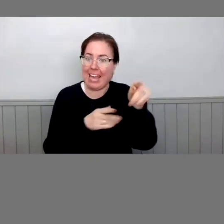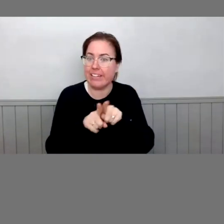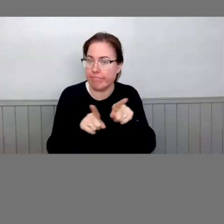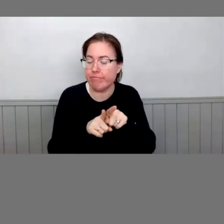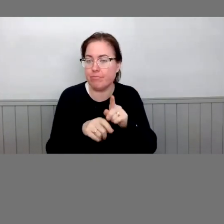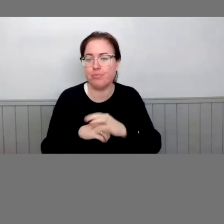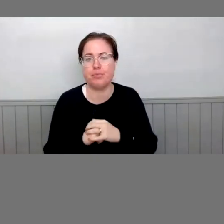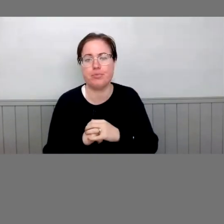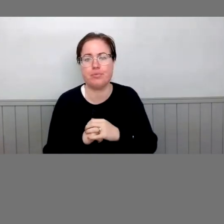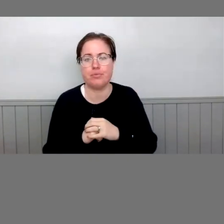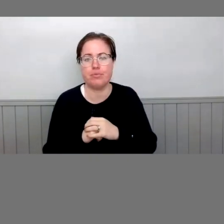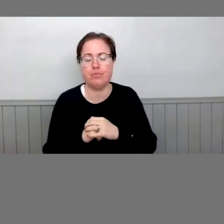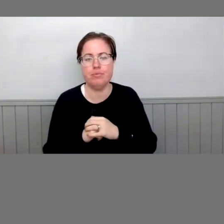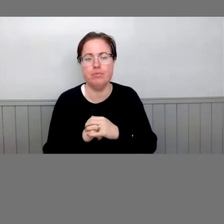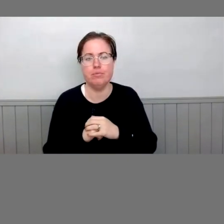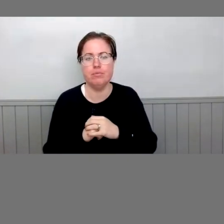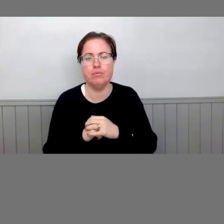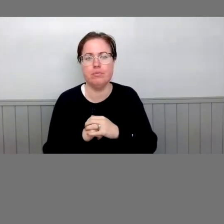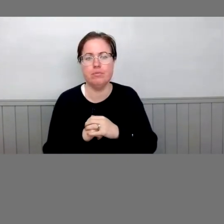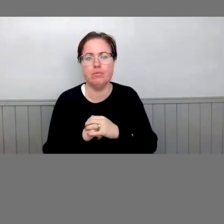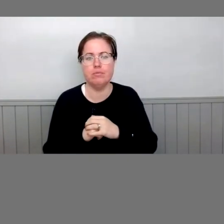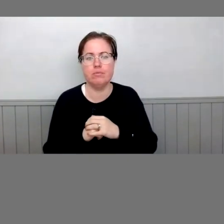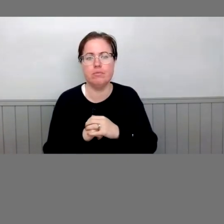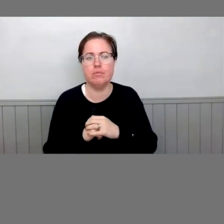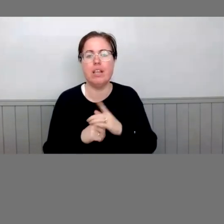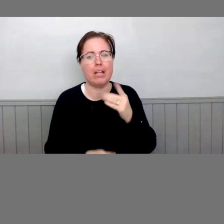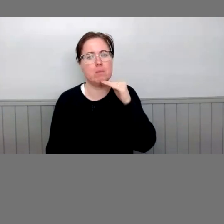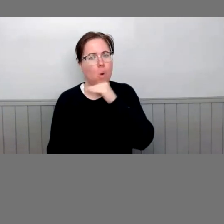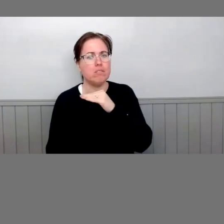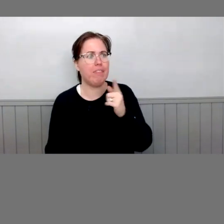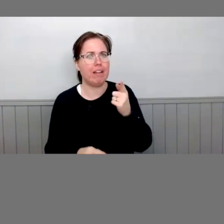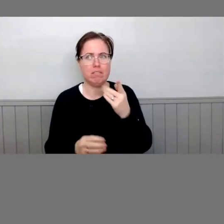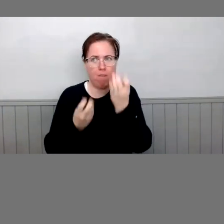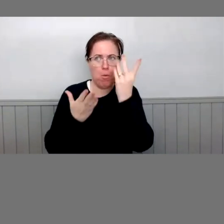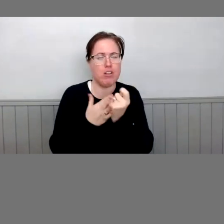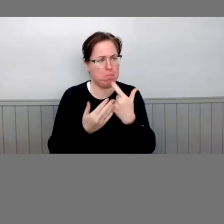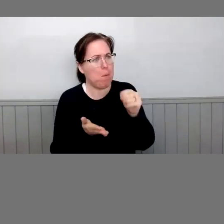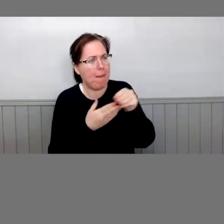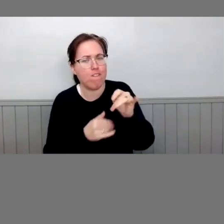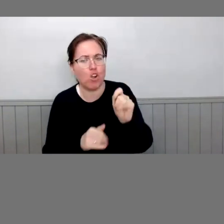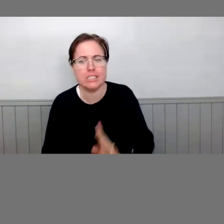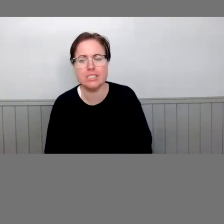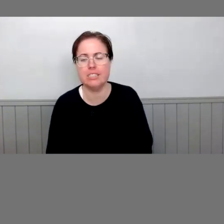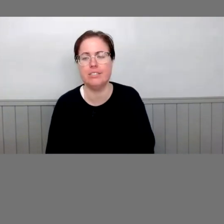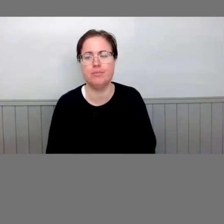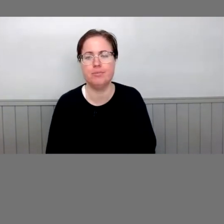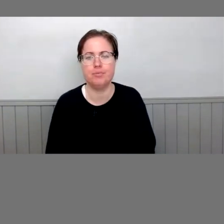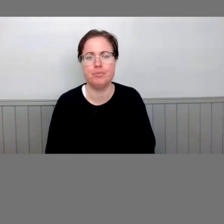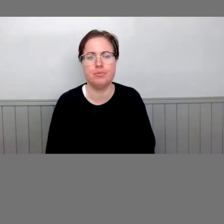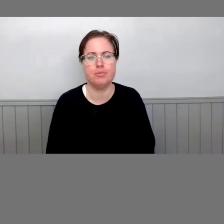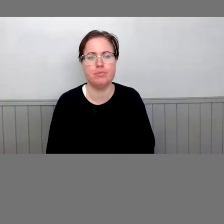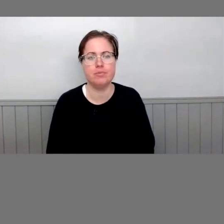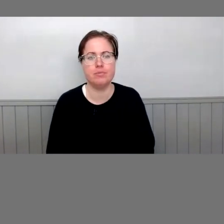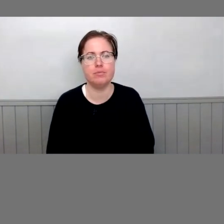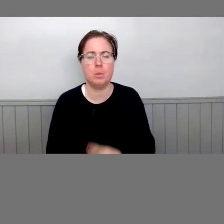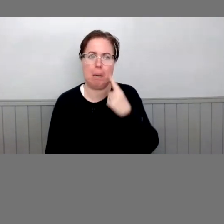PPI contributors for their time as well, because that is an important aspect of the process as well, I believe, in the